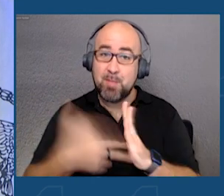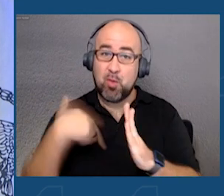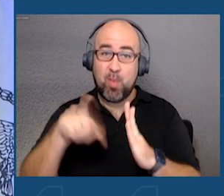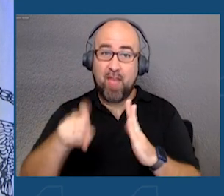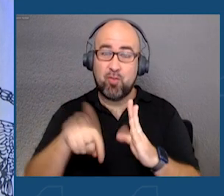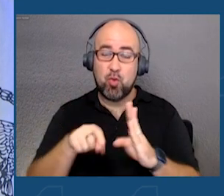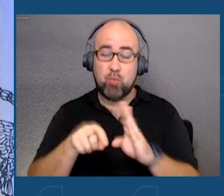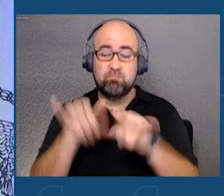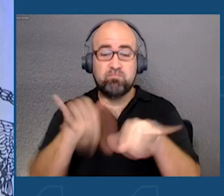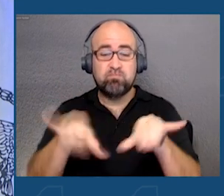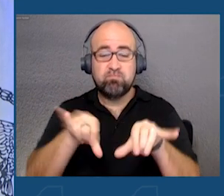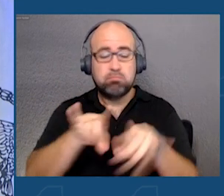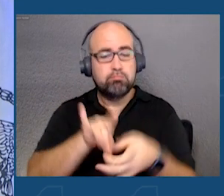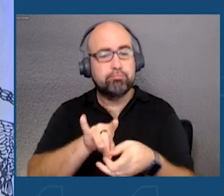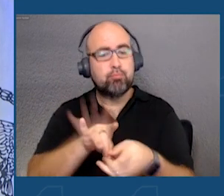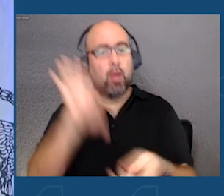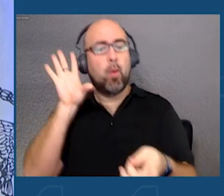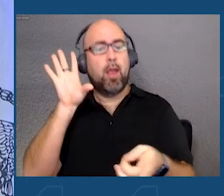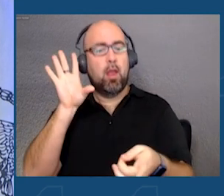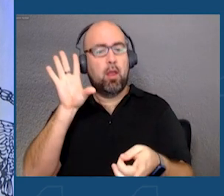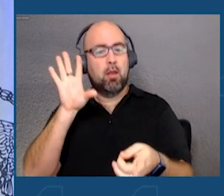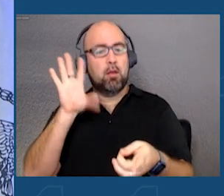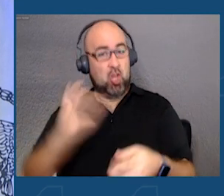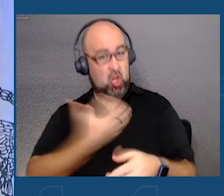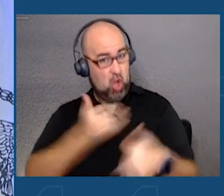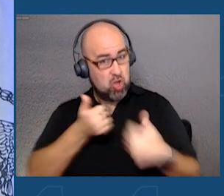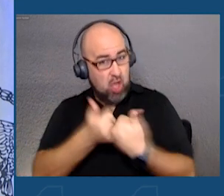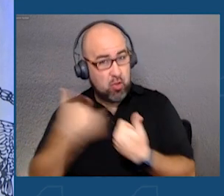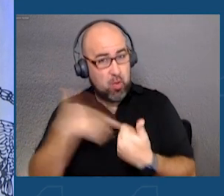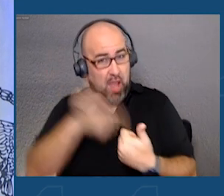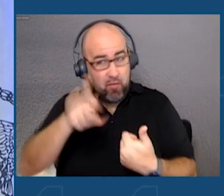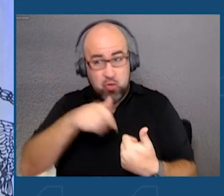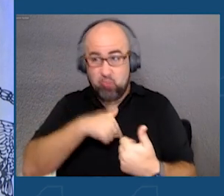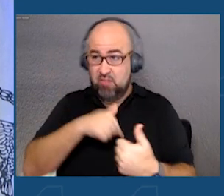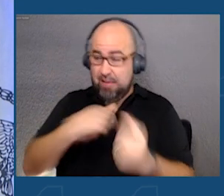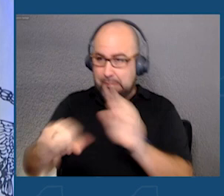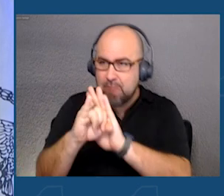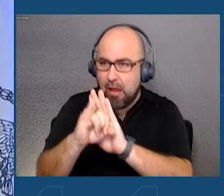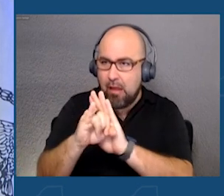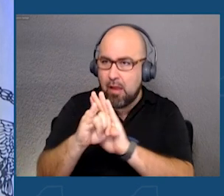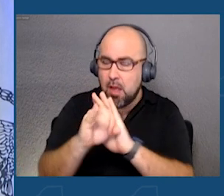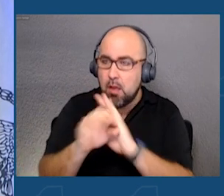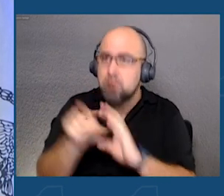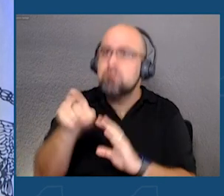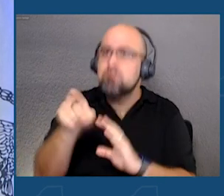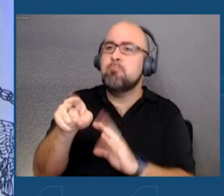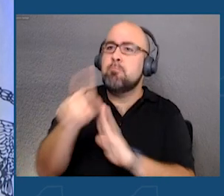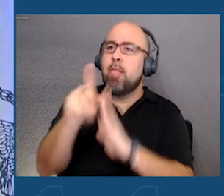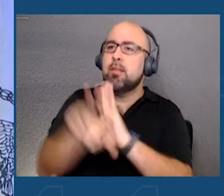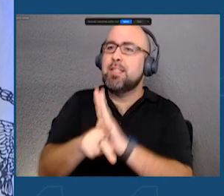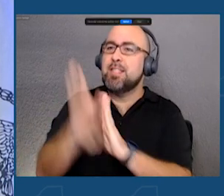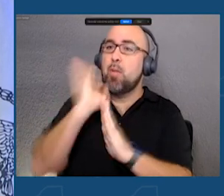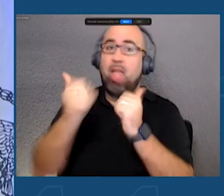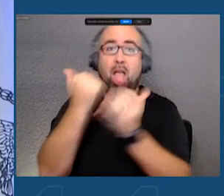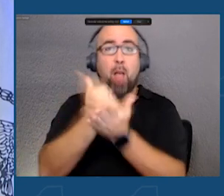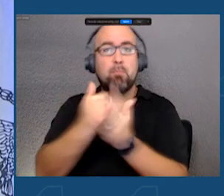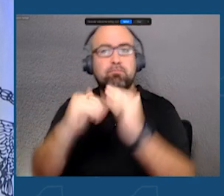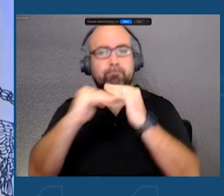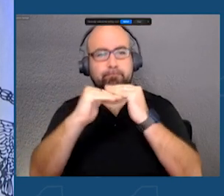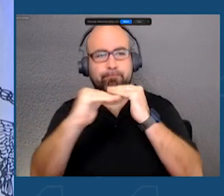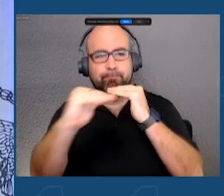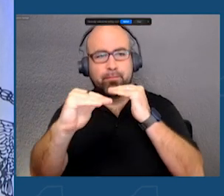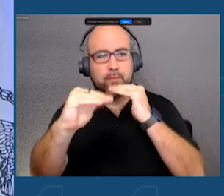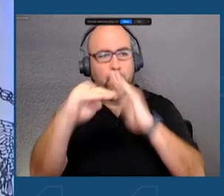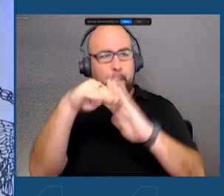And here's our challenge. We have to identify and embrace policies that'll get us off this plateau and lead us back